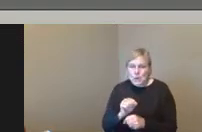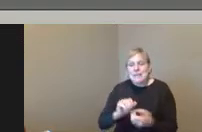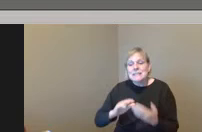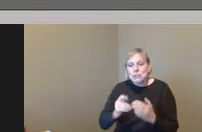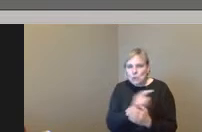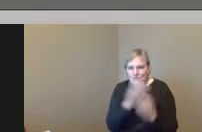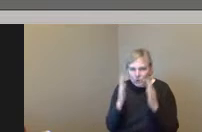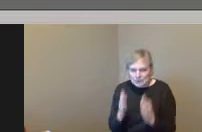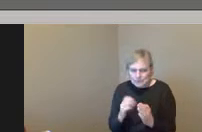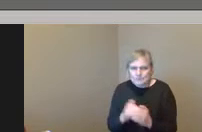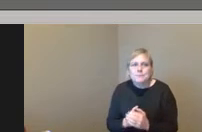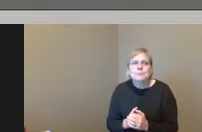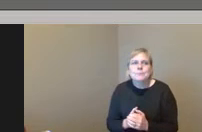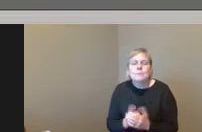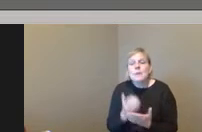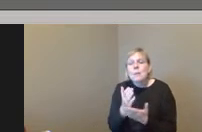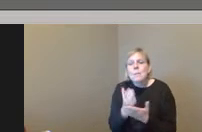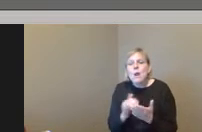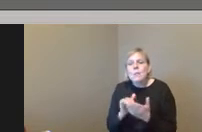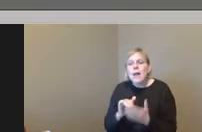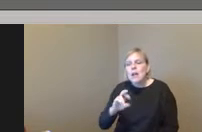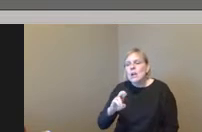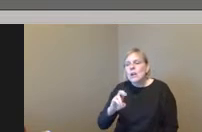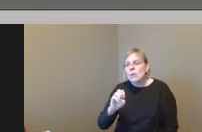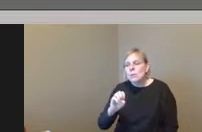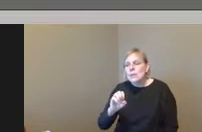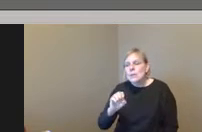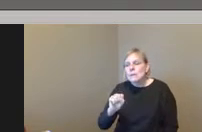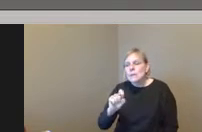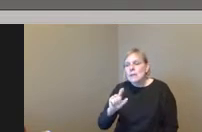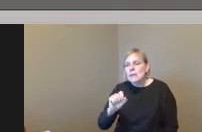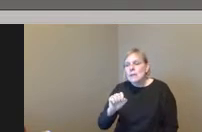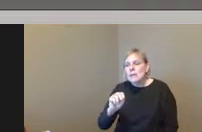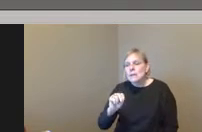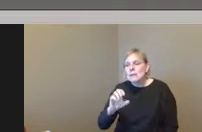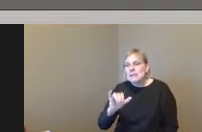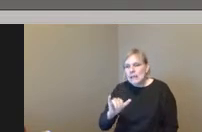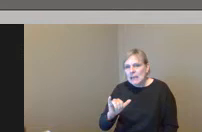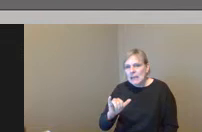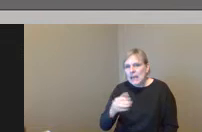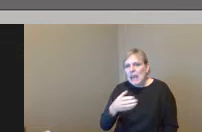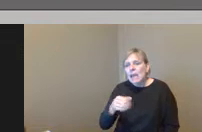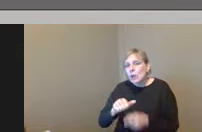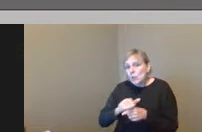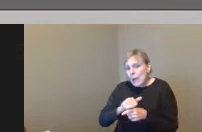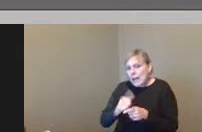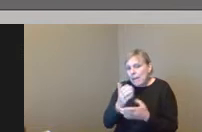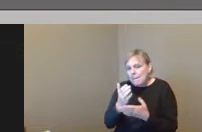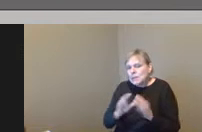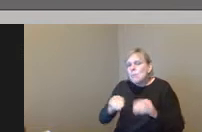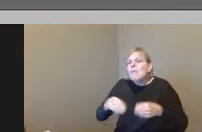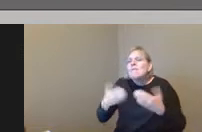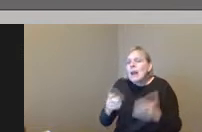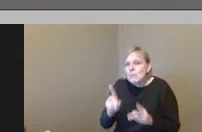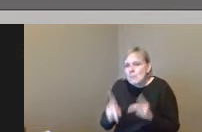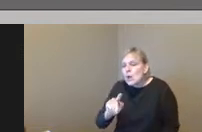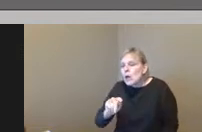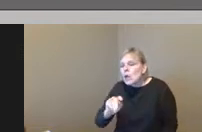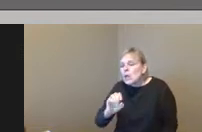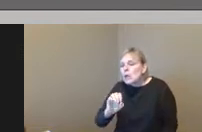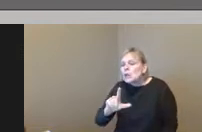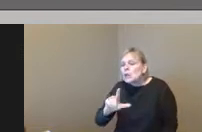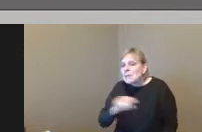should focus on. And part of that resiliency and training piece is providing people the tools that they